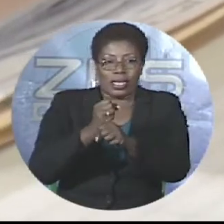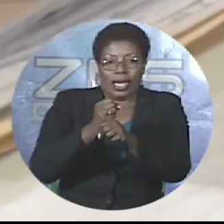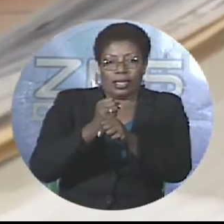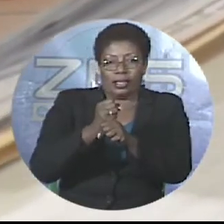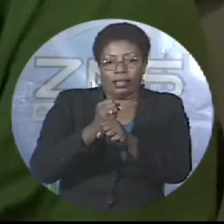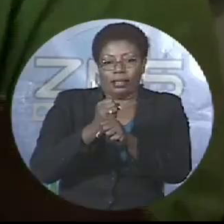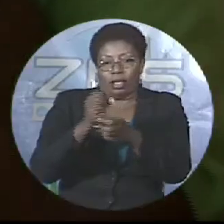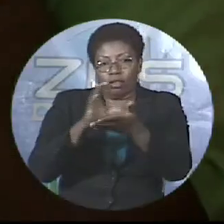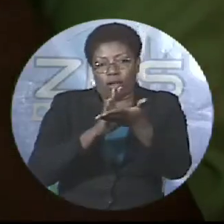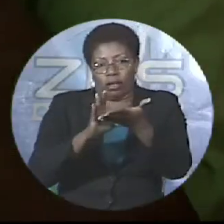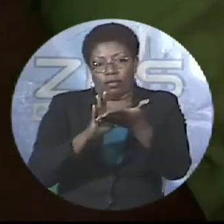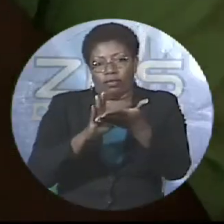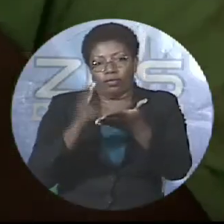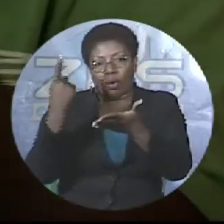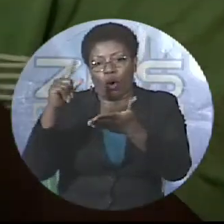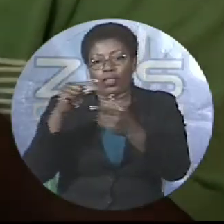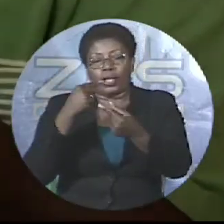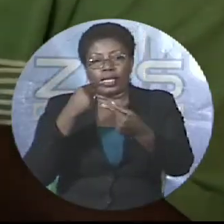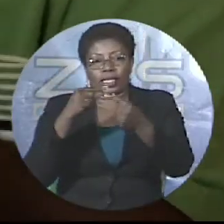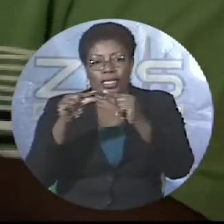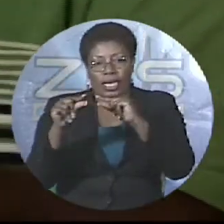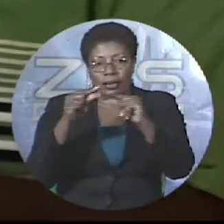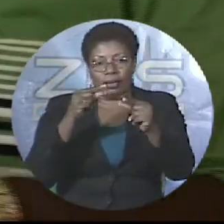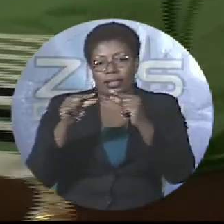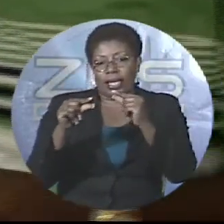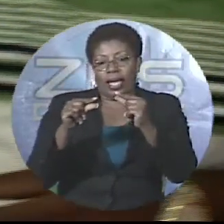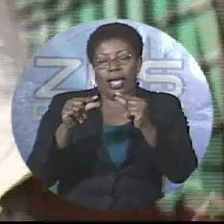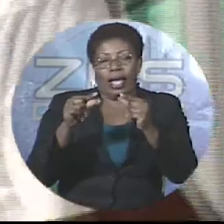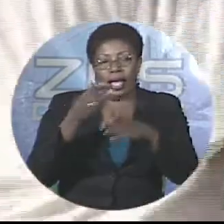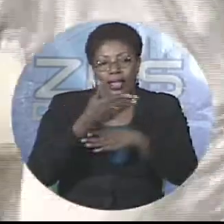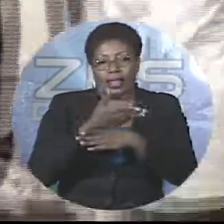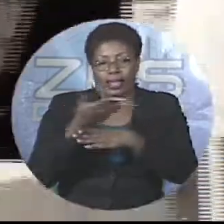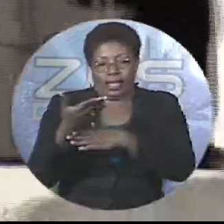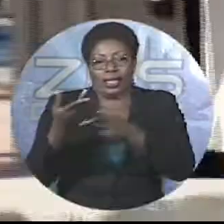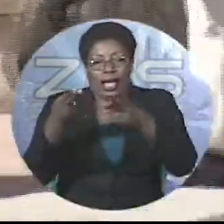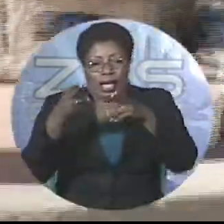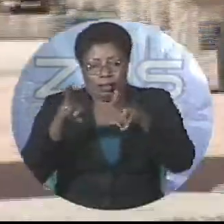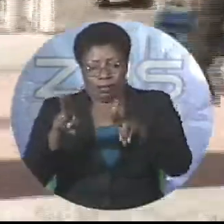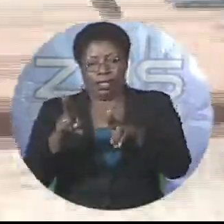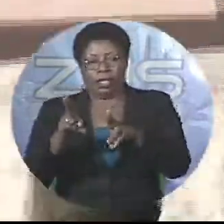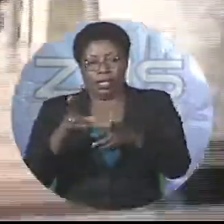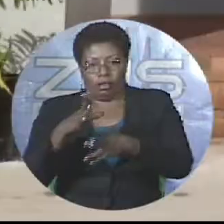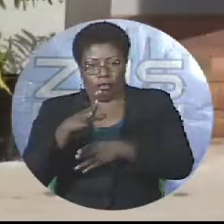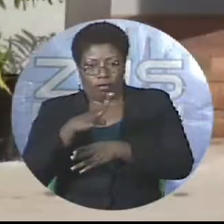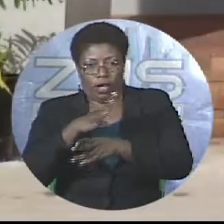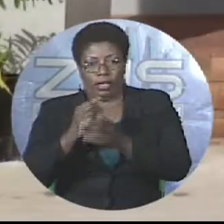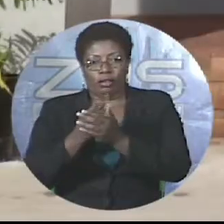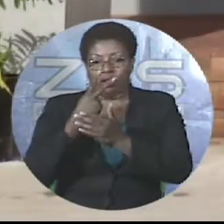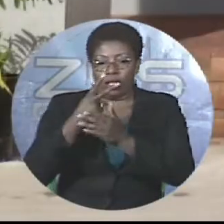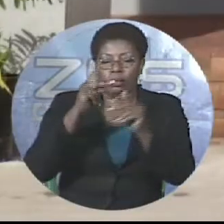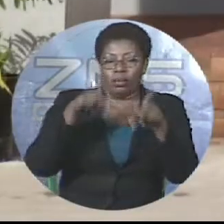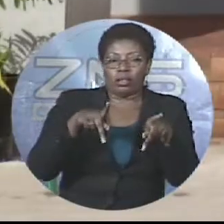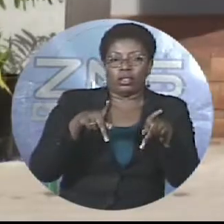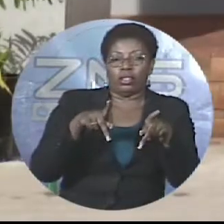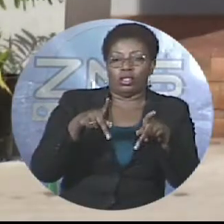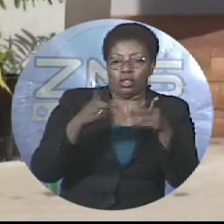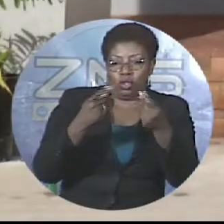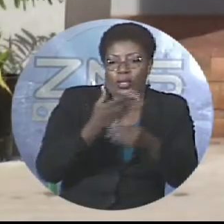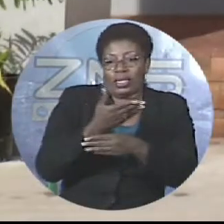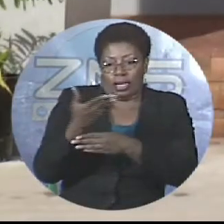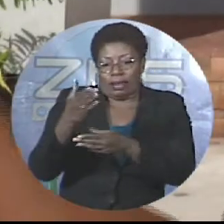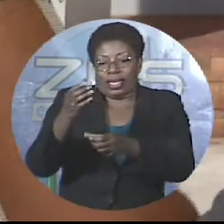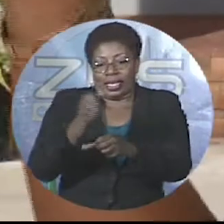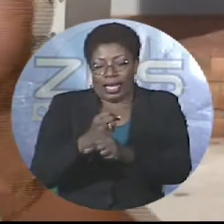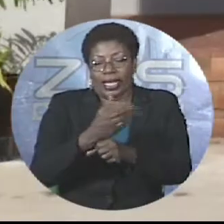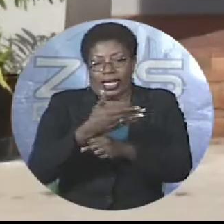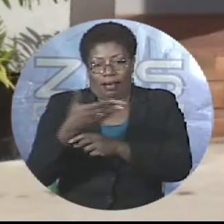accreditation straight for the games. And things are falling into place. As you can see, Julian, everywhere around me, someone's doing something, getting